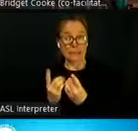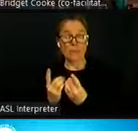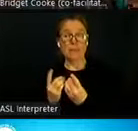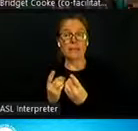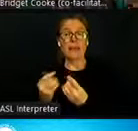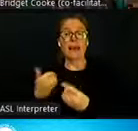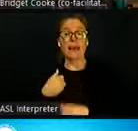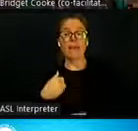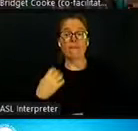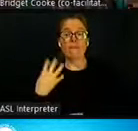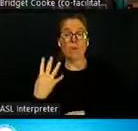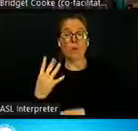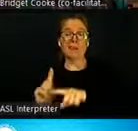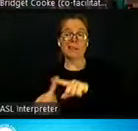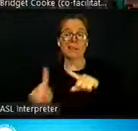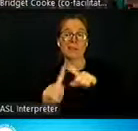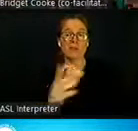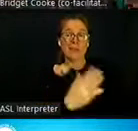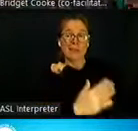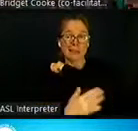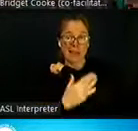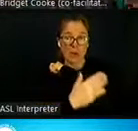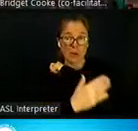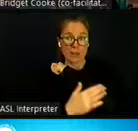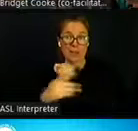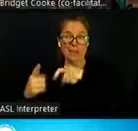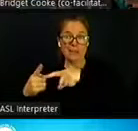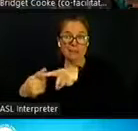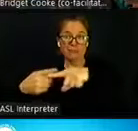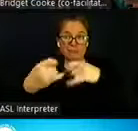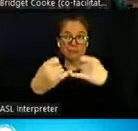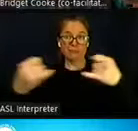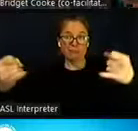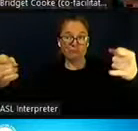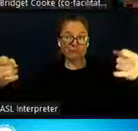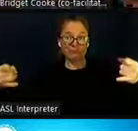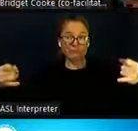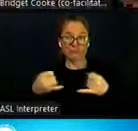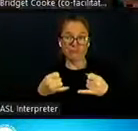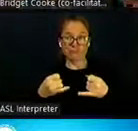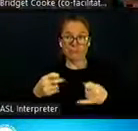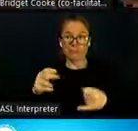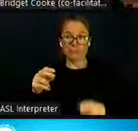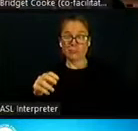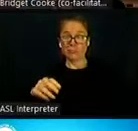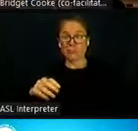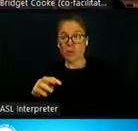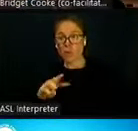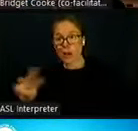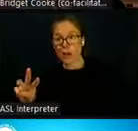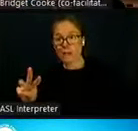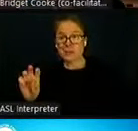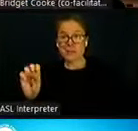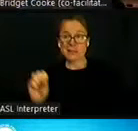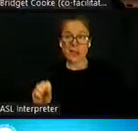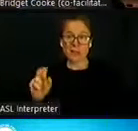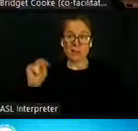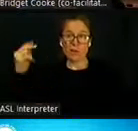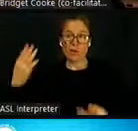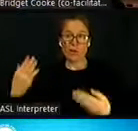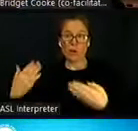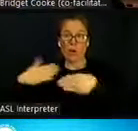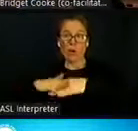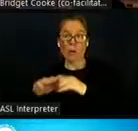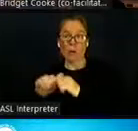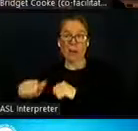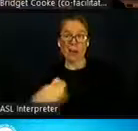4 different counties. So it's as we head west and south and north, we interact with a number of other counties, also